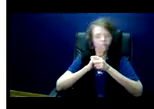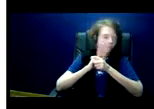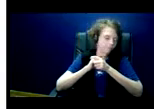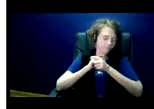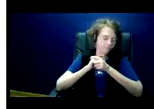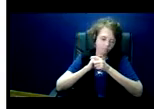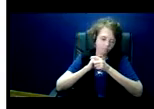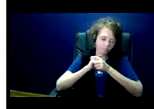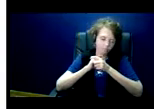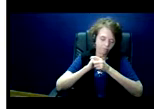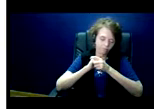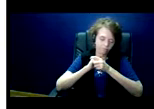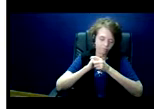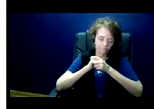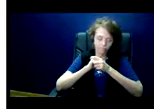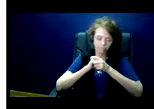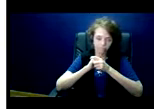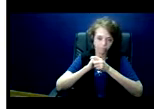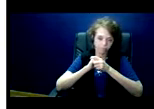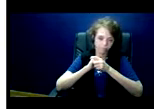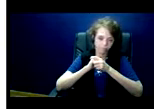All right. Everyone ready? All right.